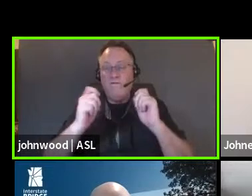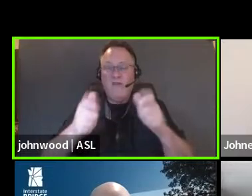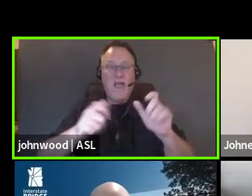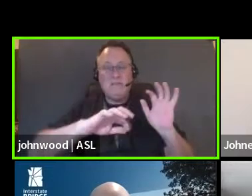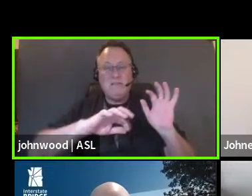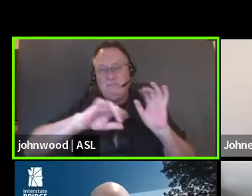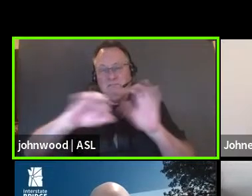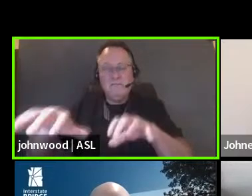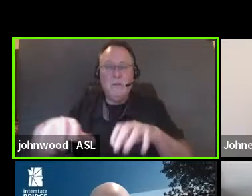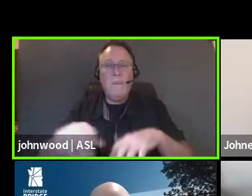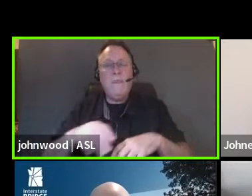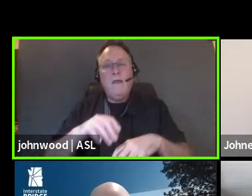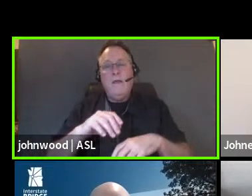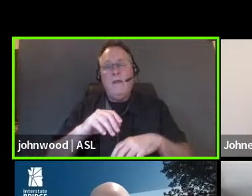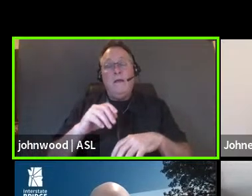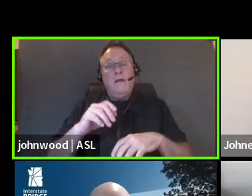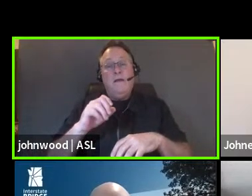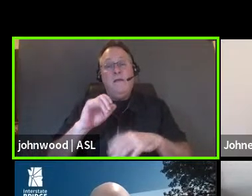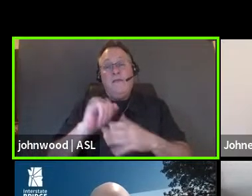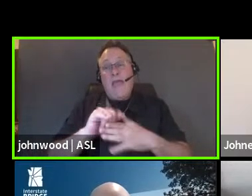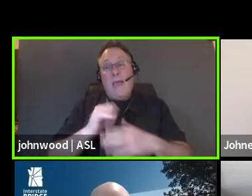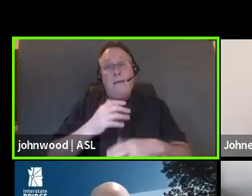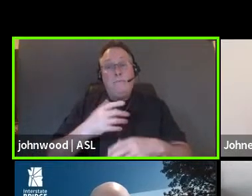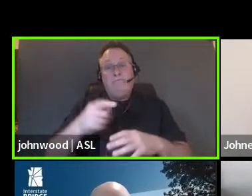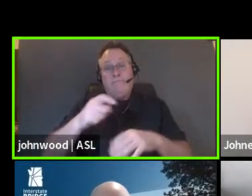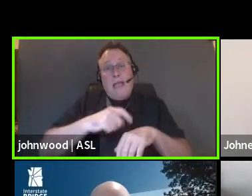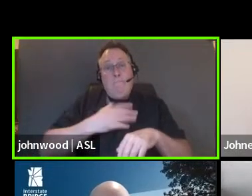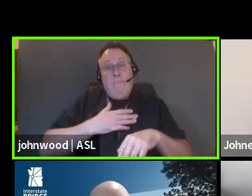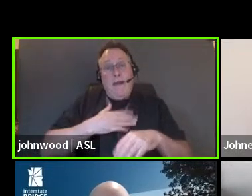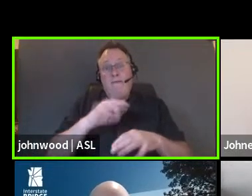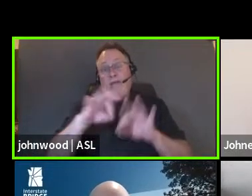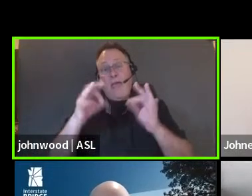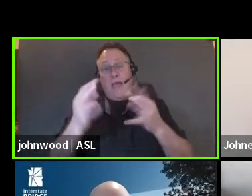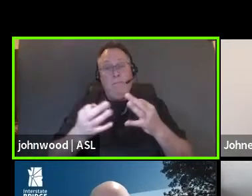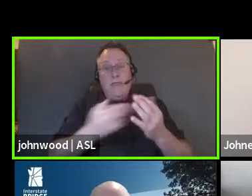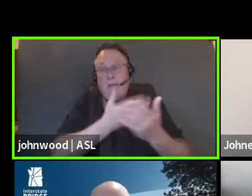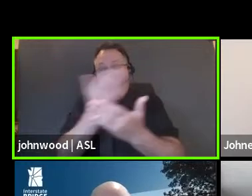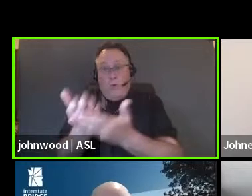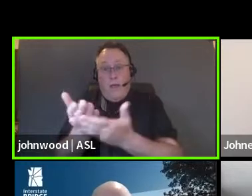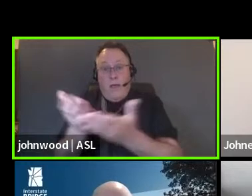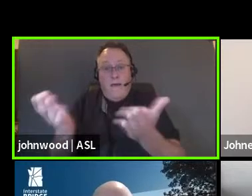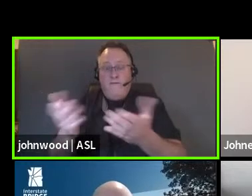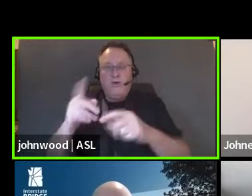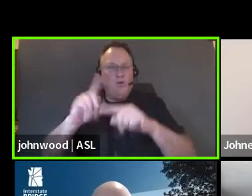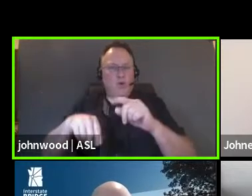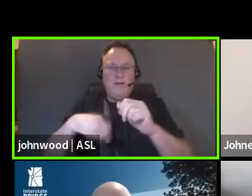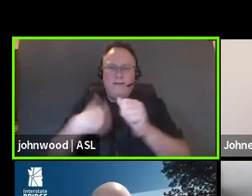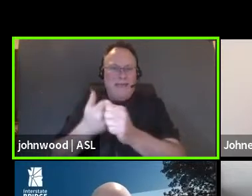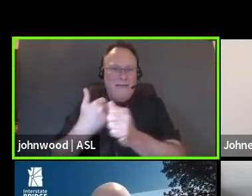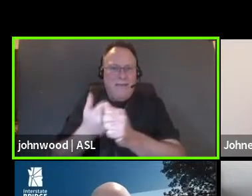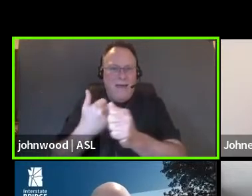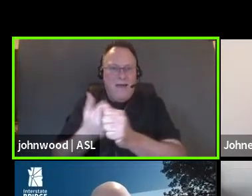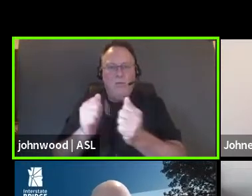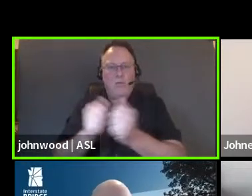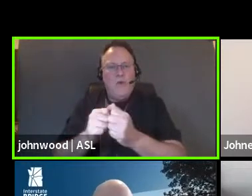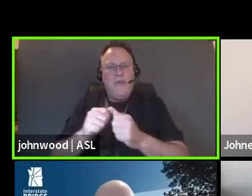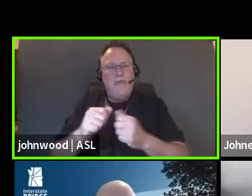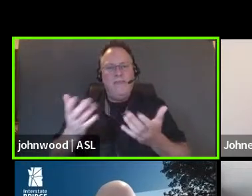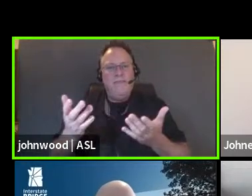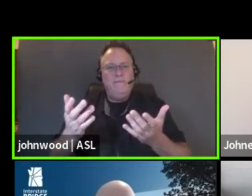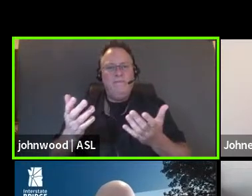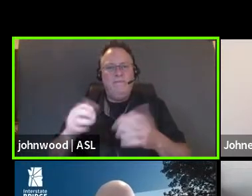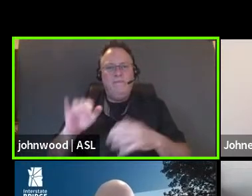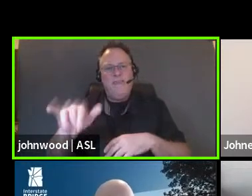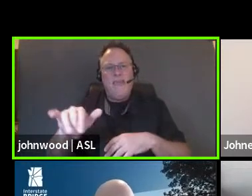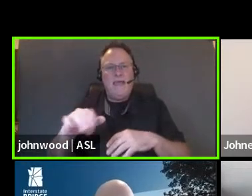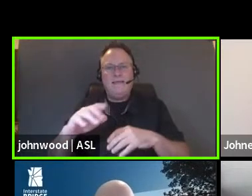that by the time my family got there, they couldn't keep up with that particular